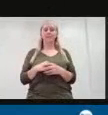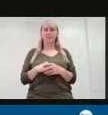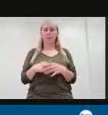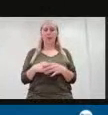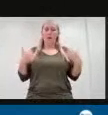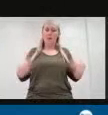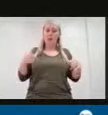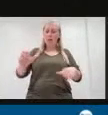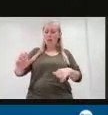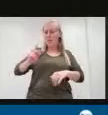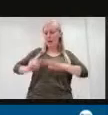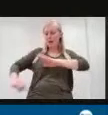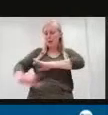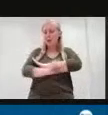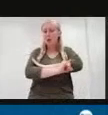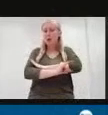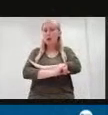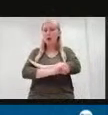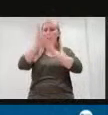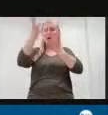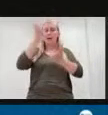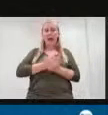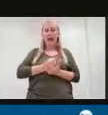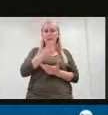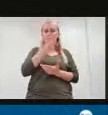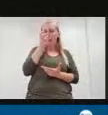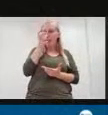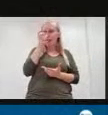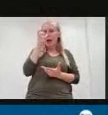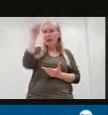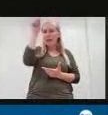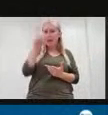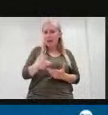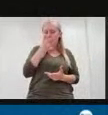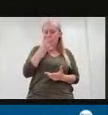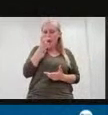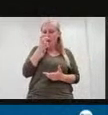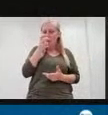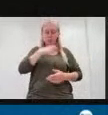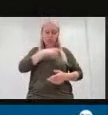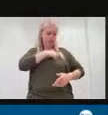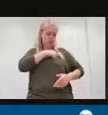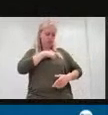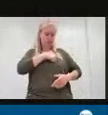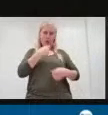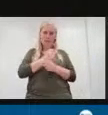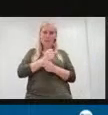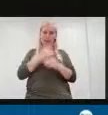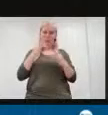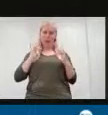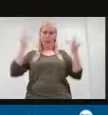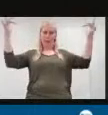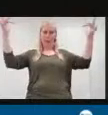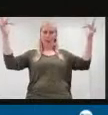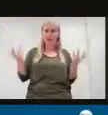playing in the backyard, catching lightning bugs, rubbing them on our shirts to make our shirts glow.